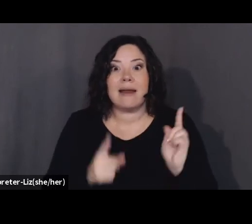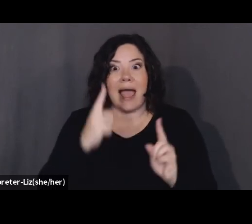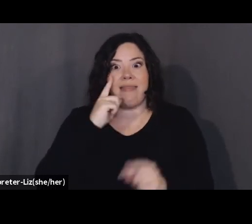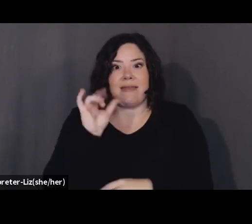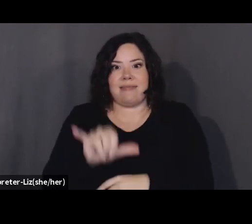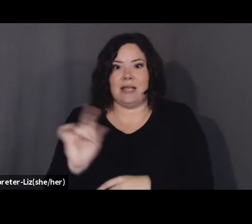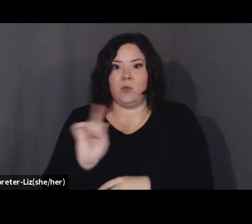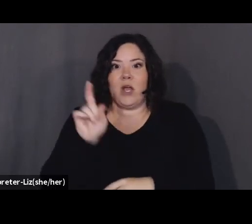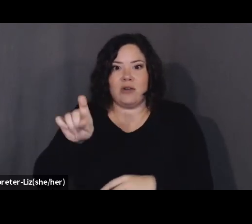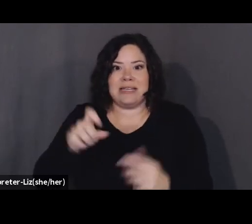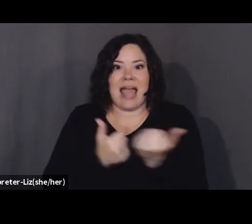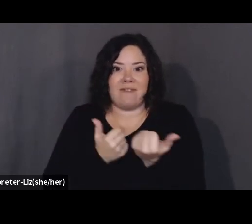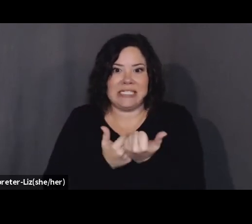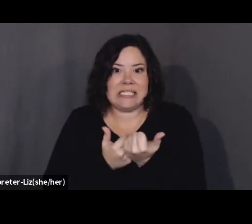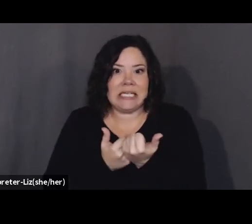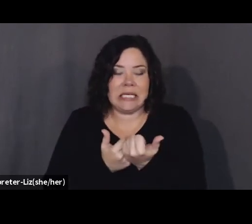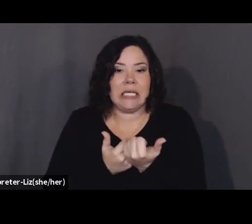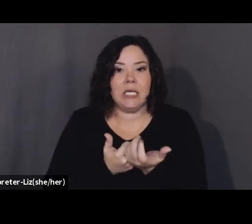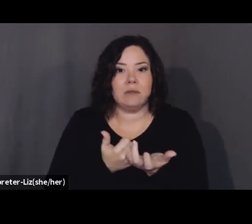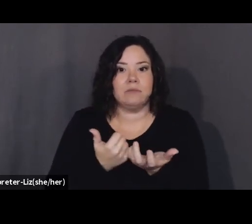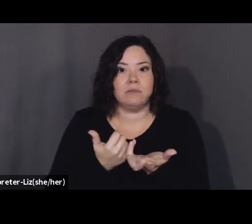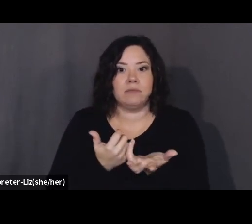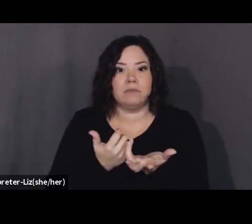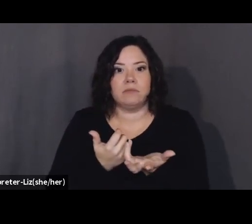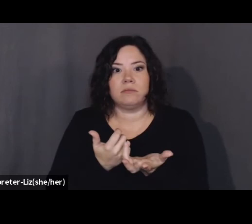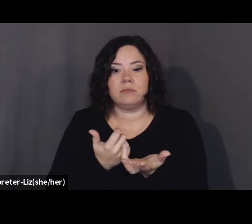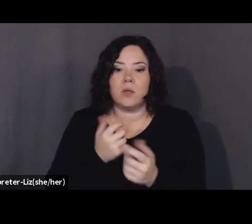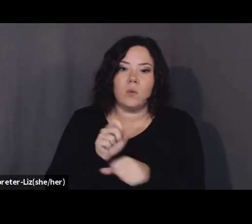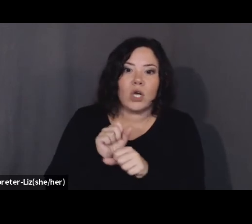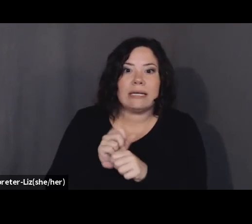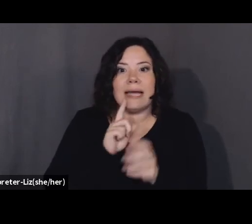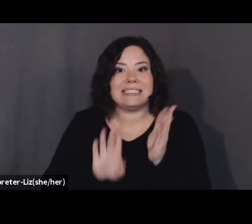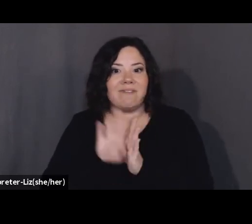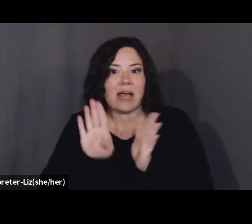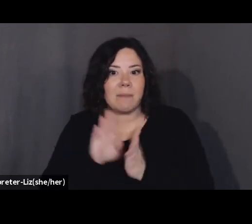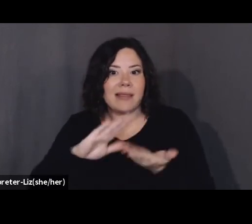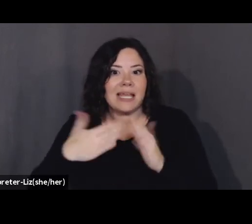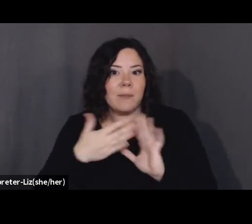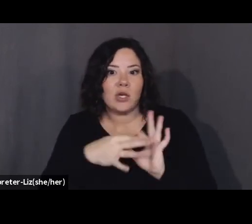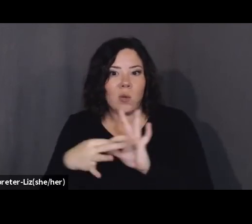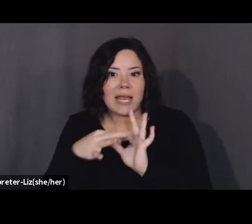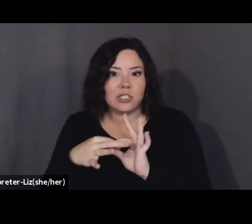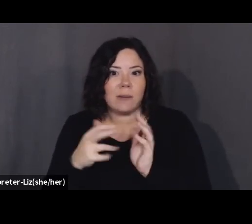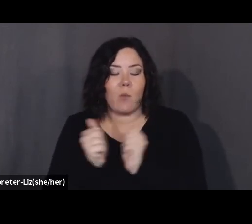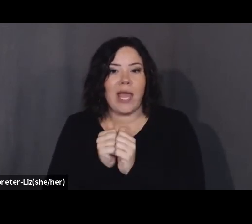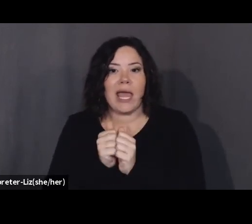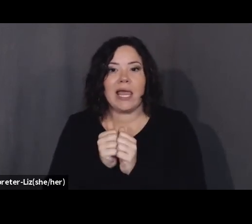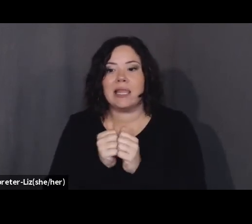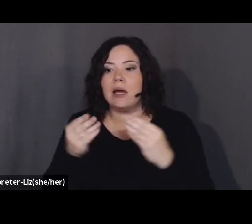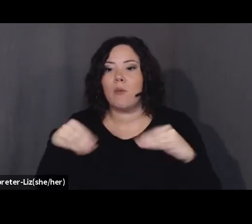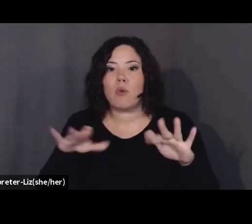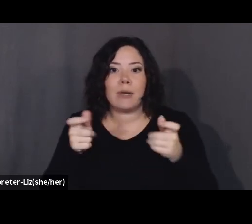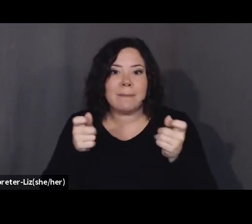advocacy around working with and developing these community relationships with property managers and